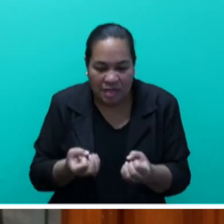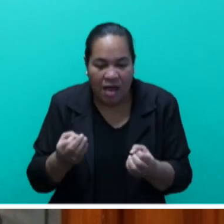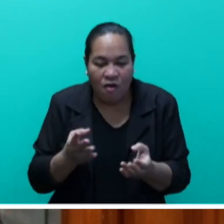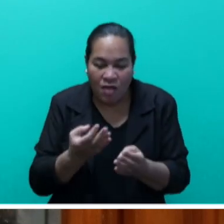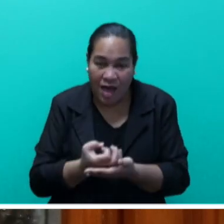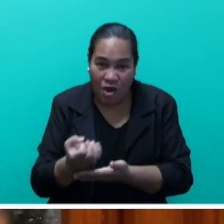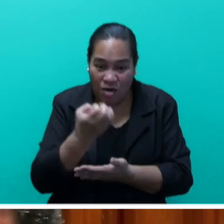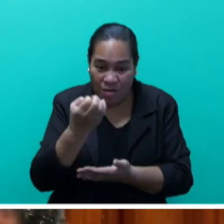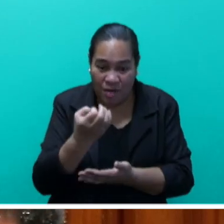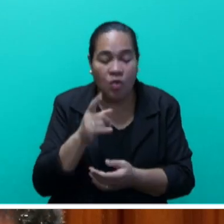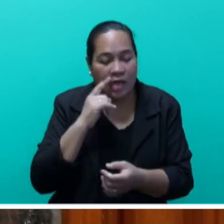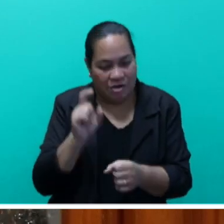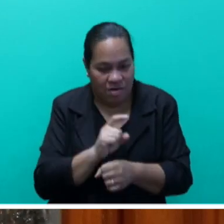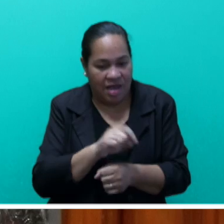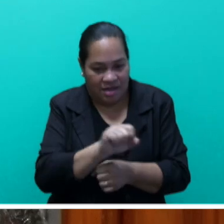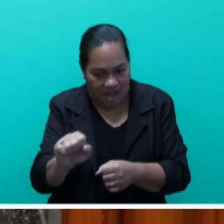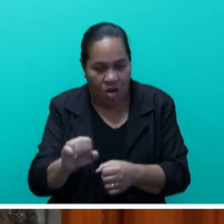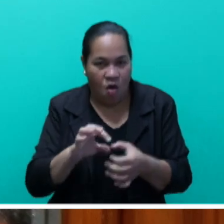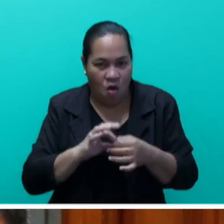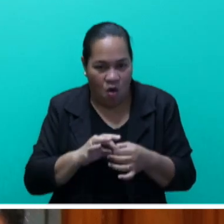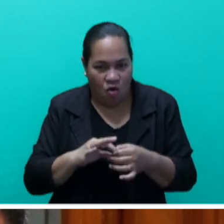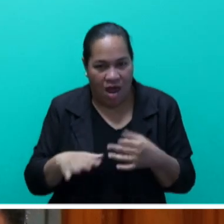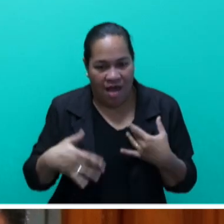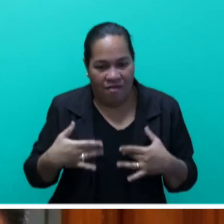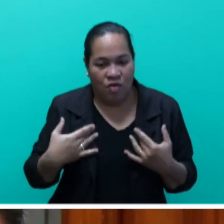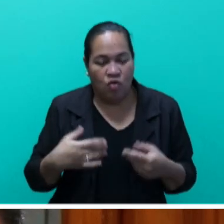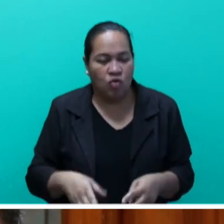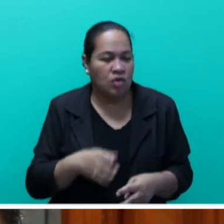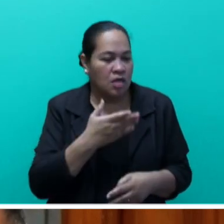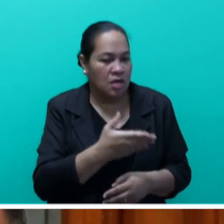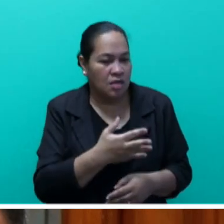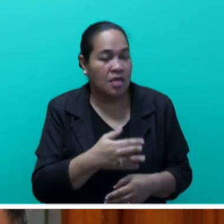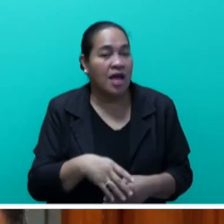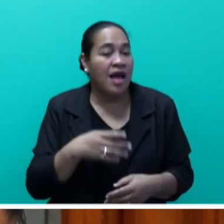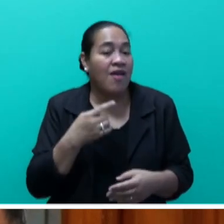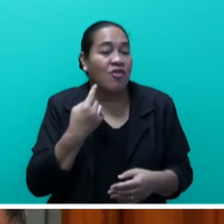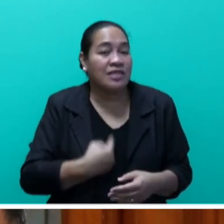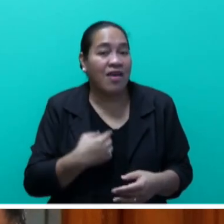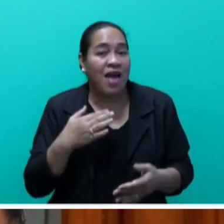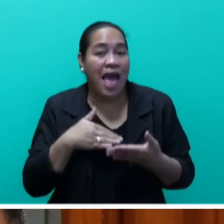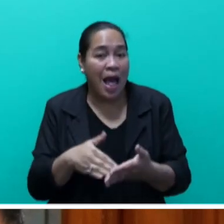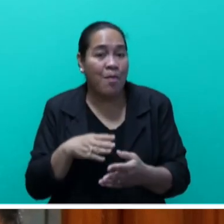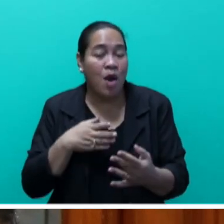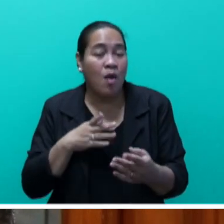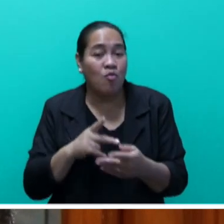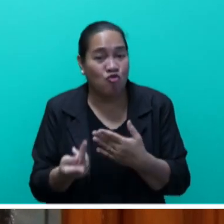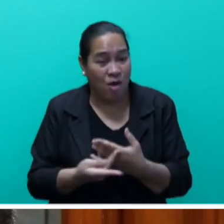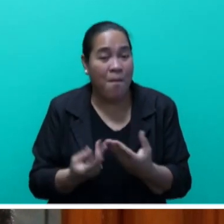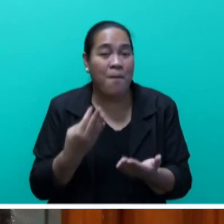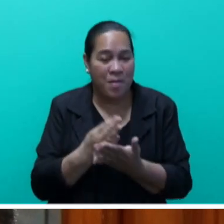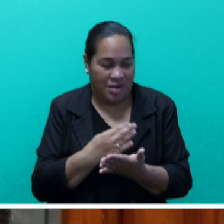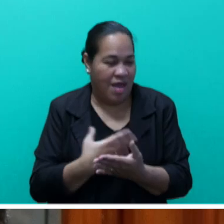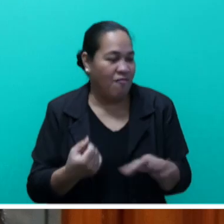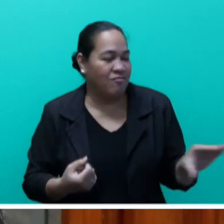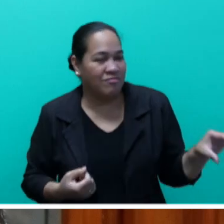create sustainable livelihoods will be through the $1 million budget for Ministry's self-help program. Mr. Speaker,